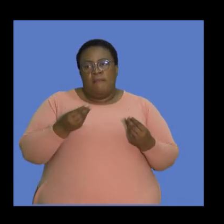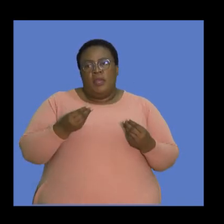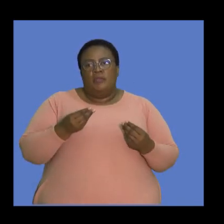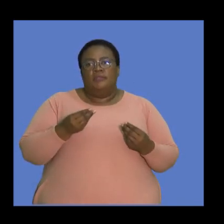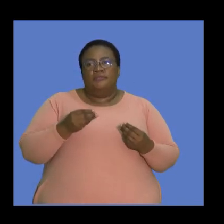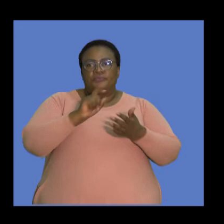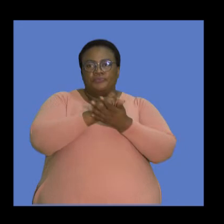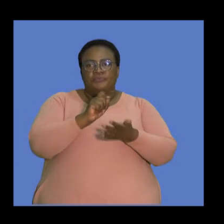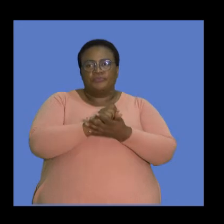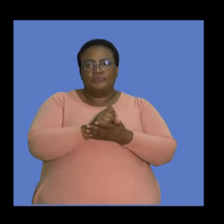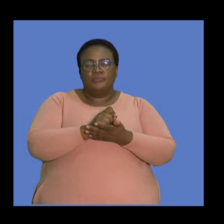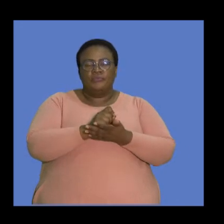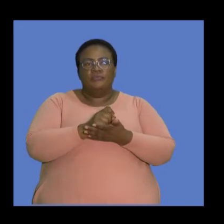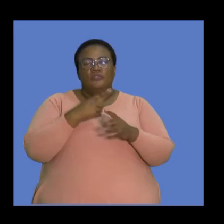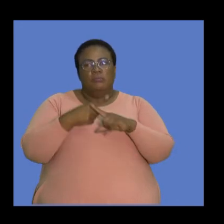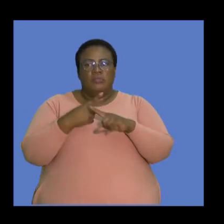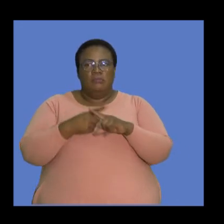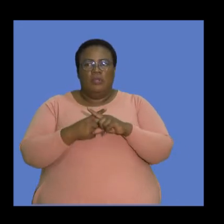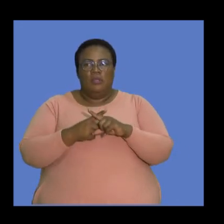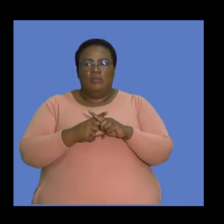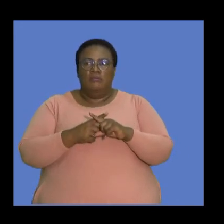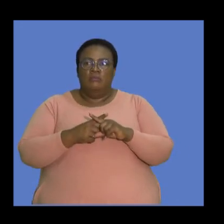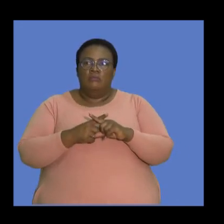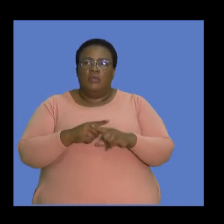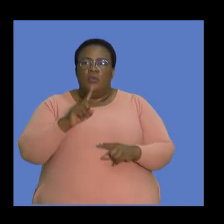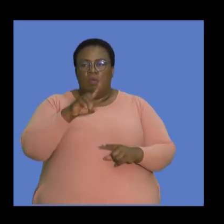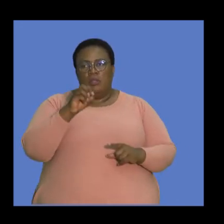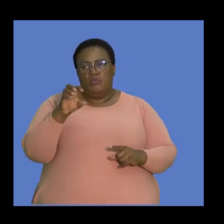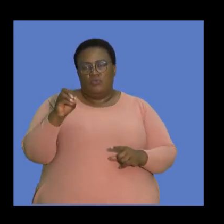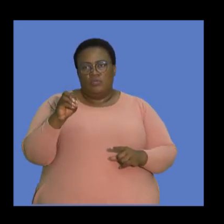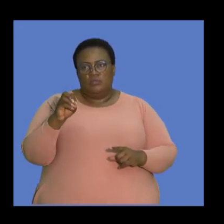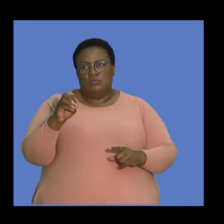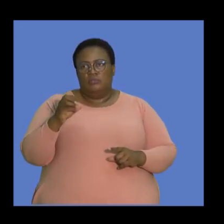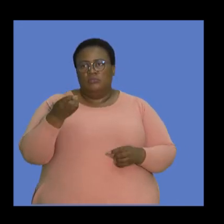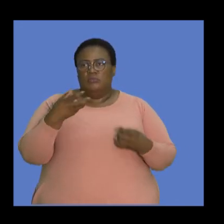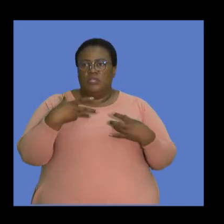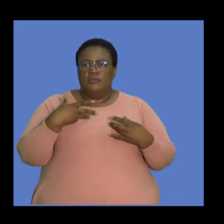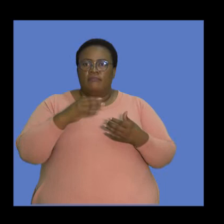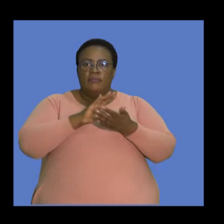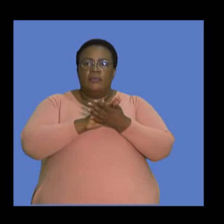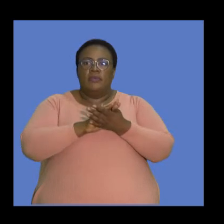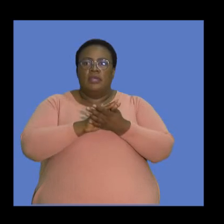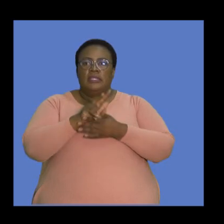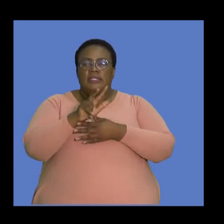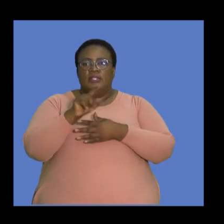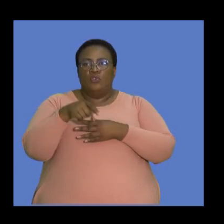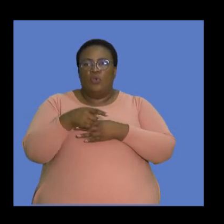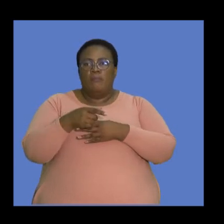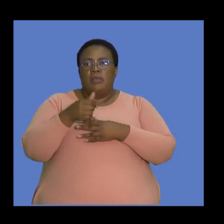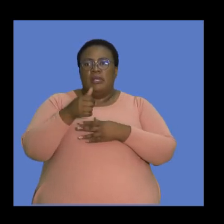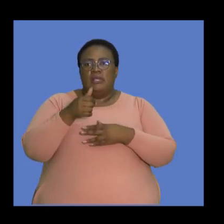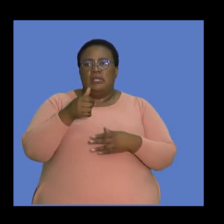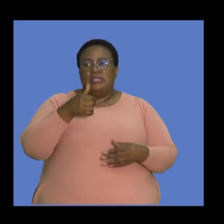long number for me to write, which is a decimal. Then you'll multiply this by 100, which gives